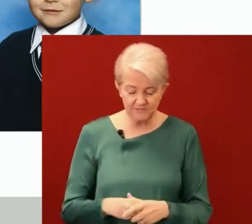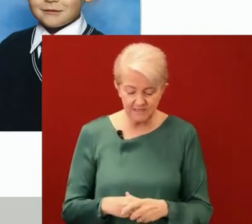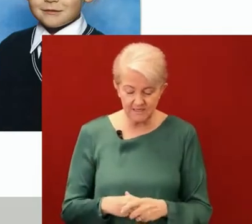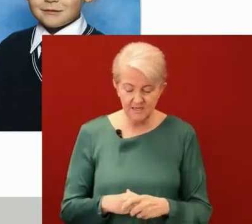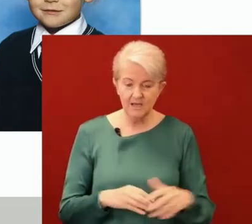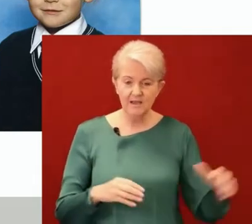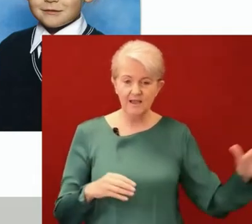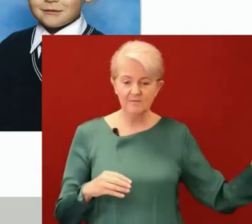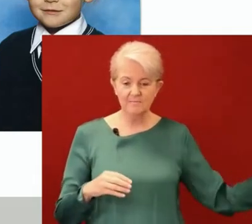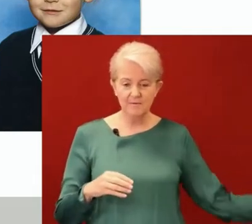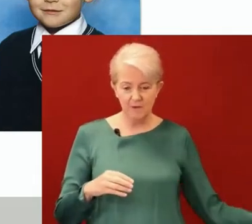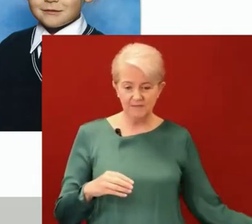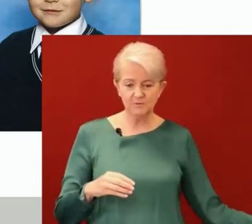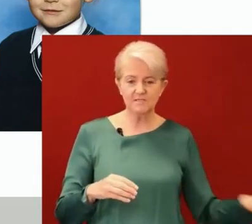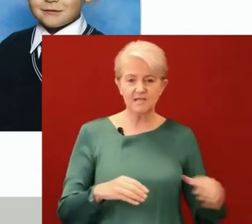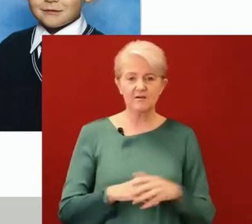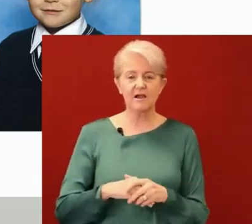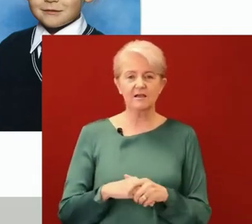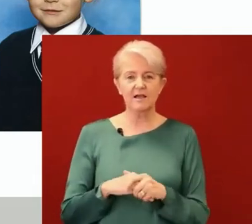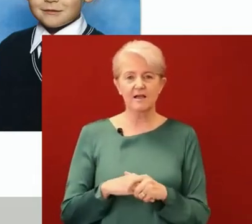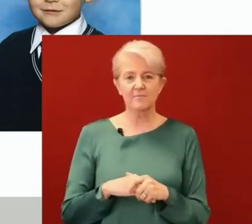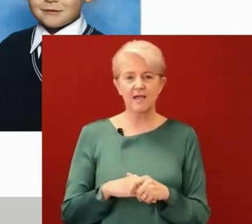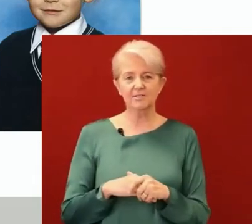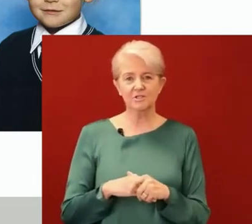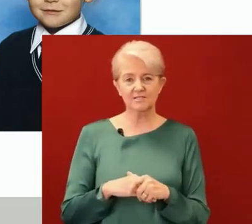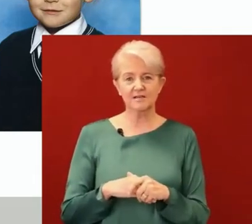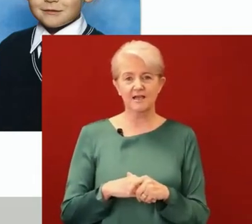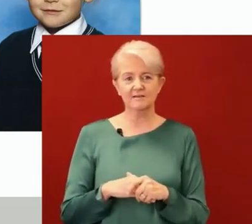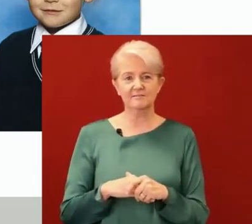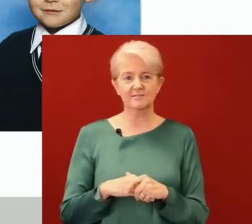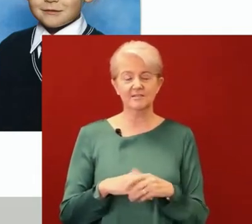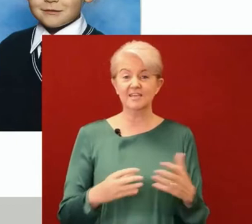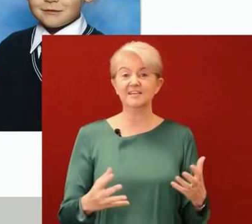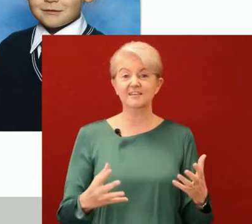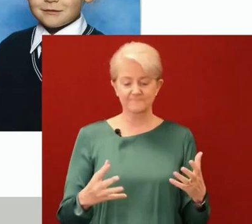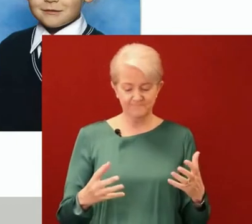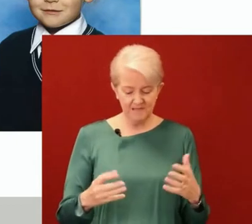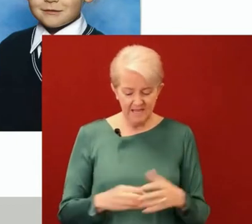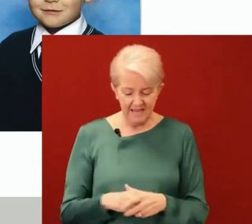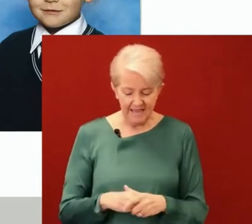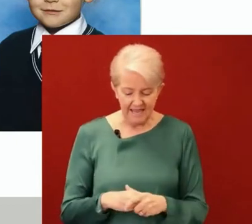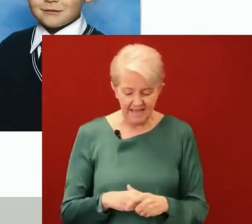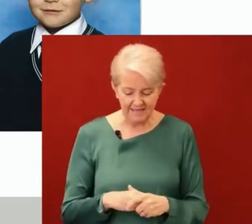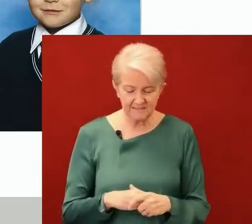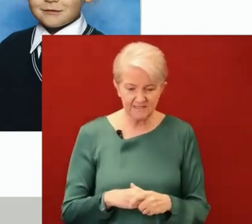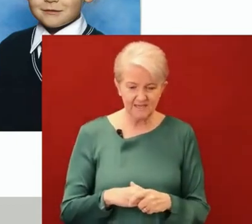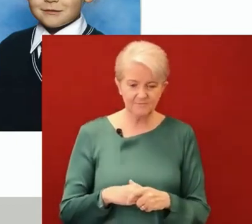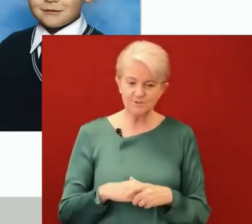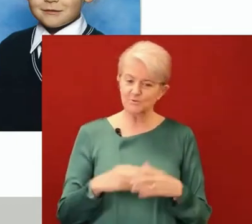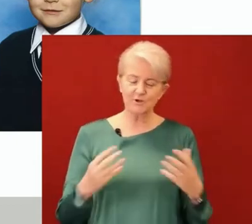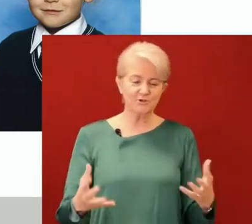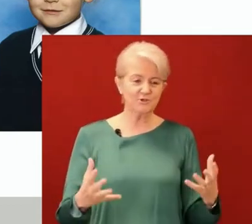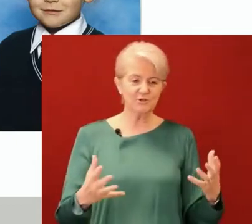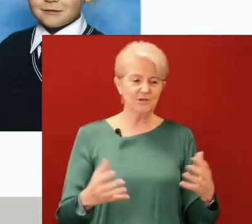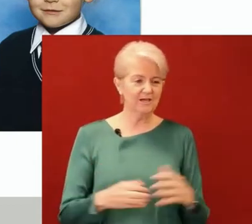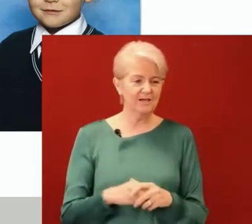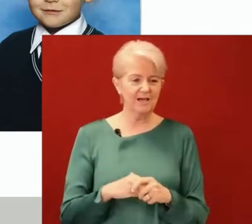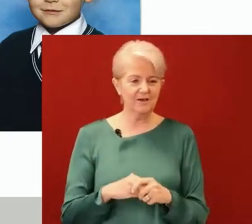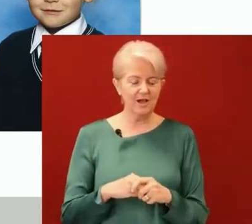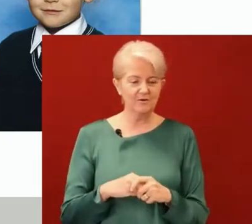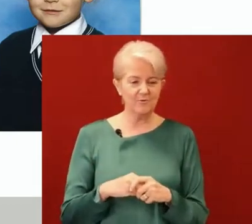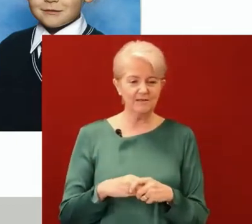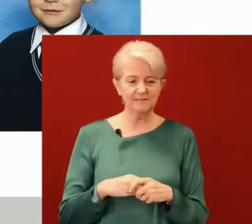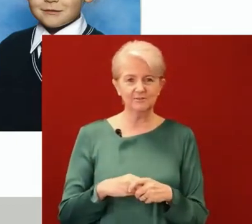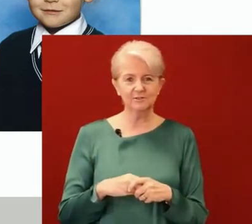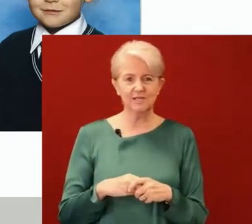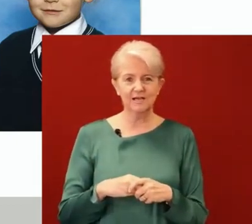liaison officer. My little Sarah had just started kindy. And she was going to